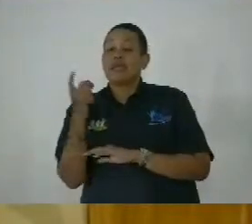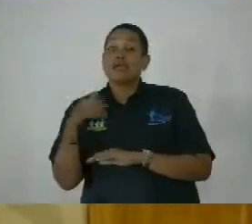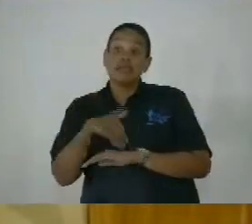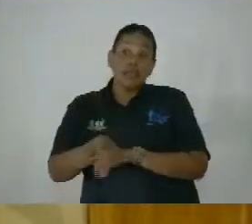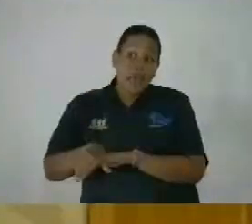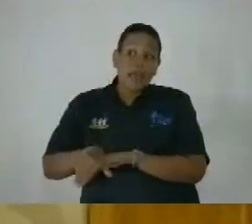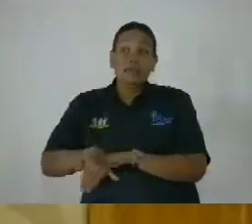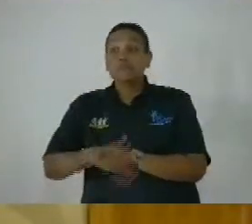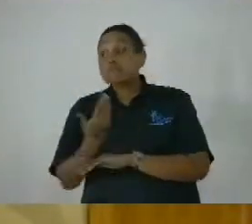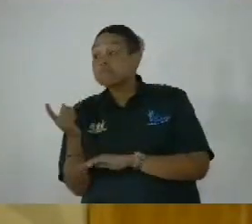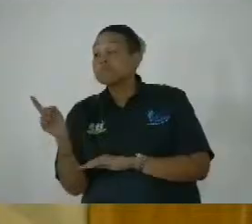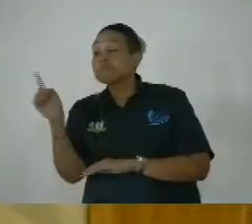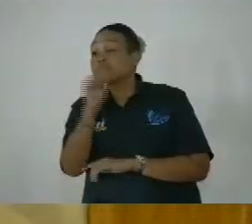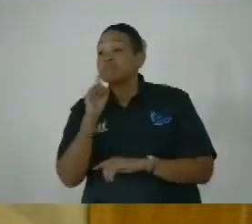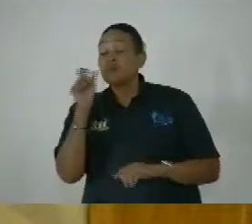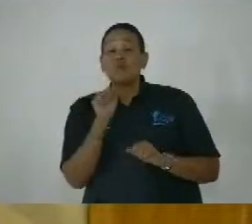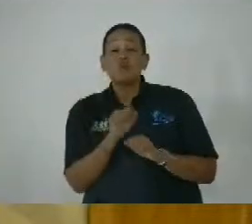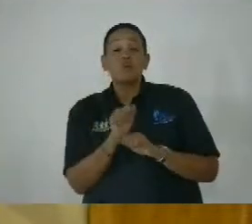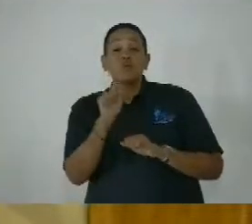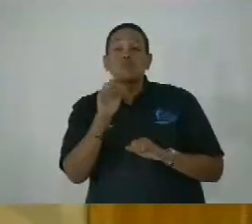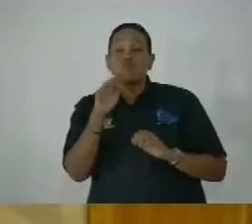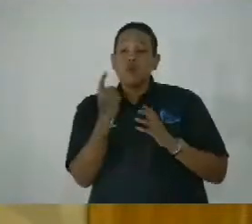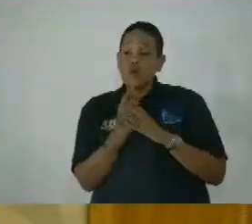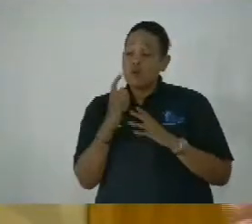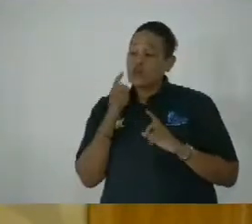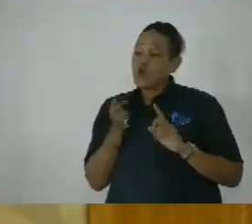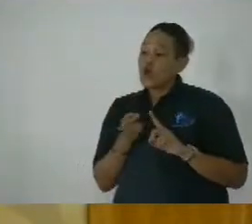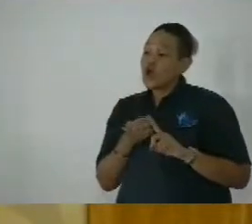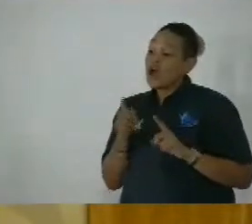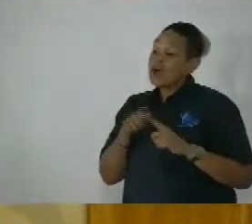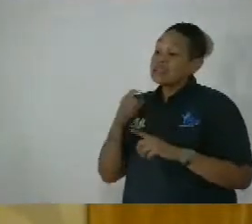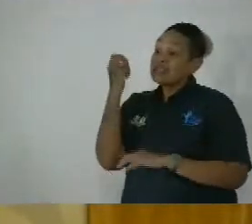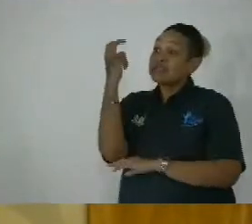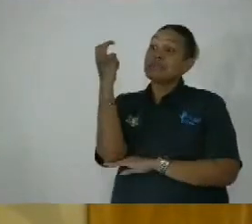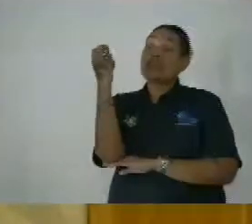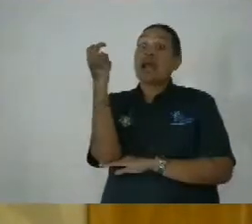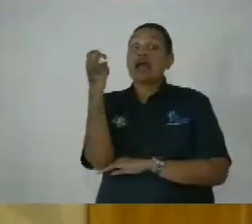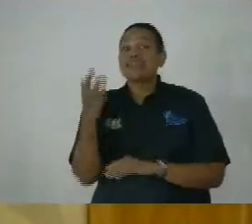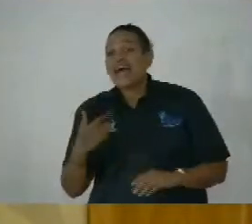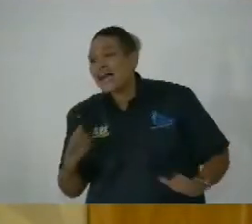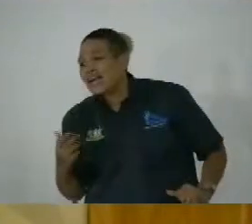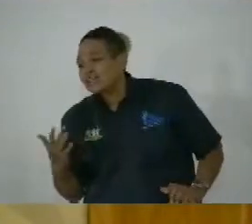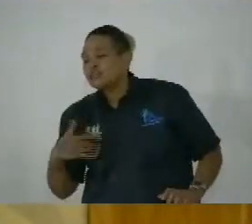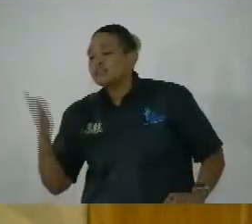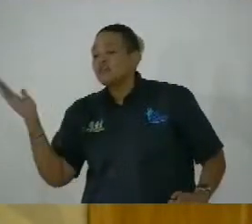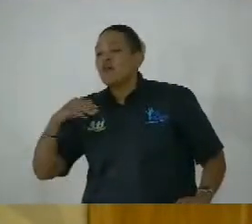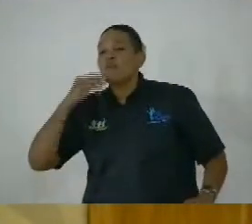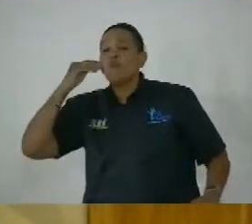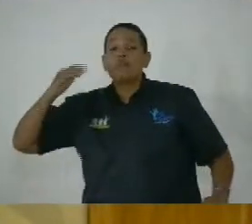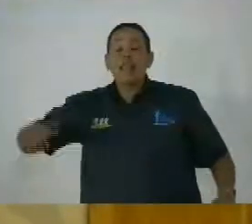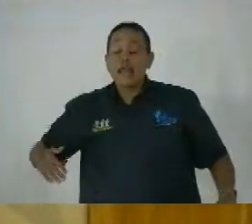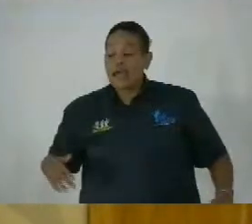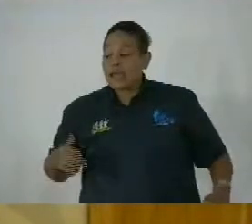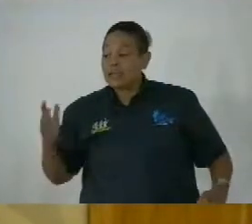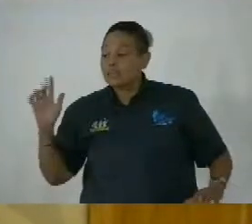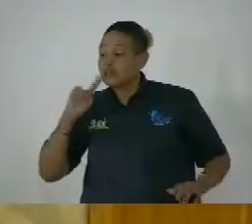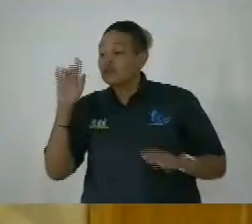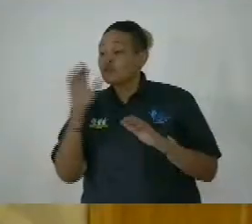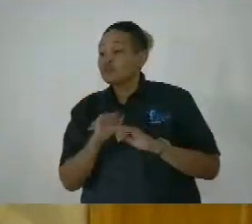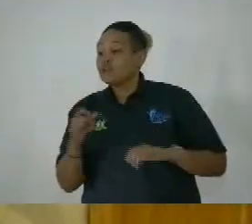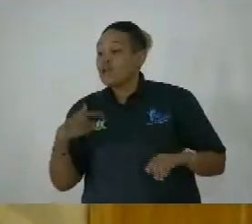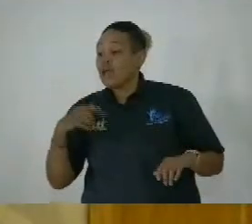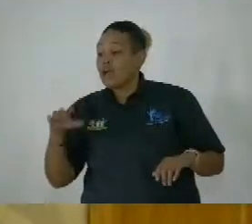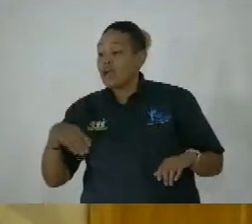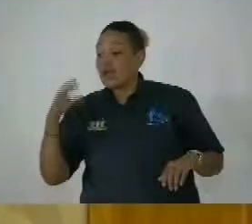any time. People who work 24/7 in the hotel industry until the midnight shift, and the people, they come home. They used to have to, I had to go sleep